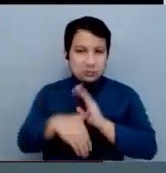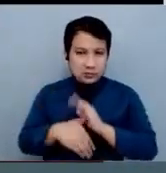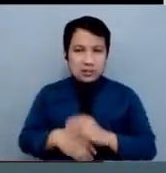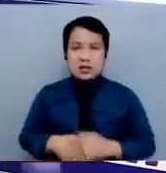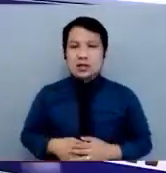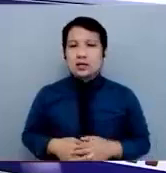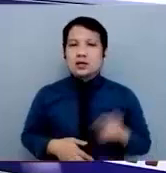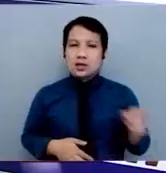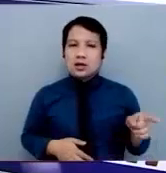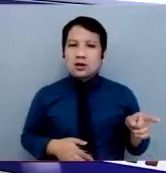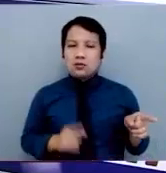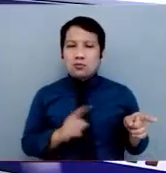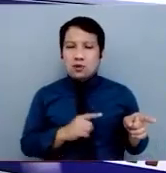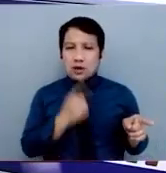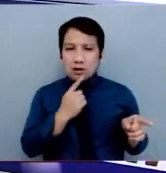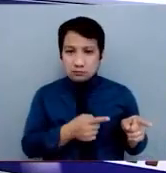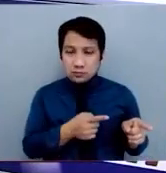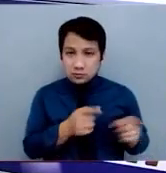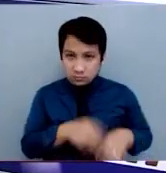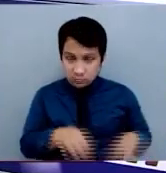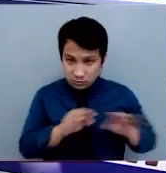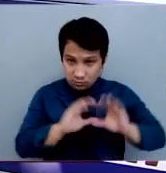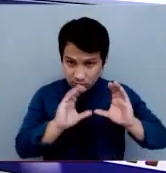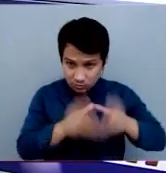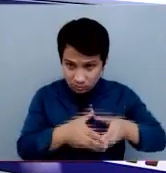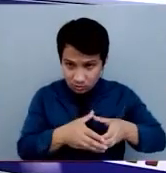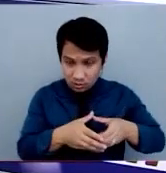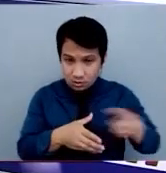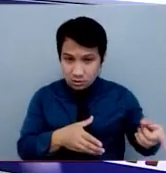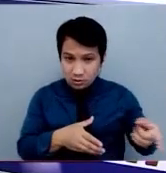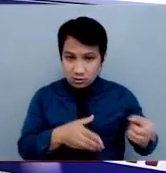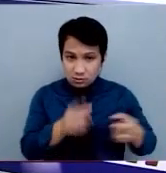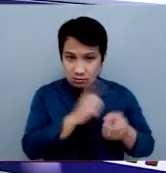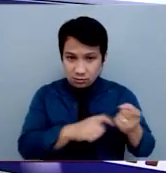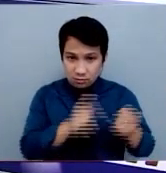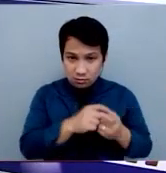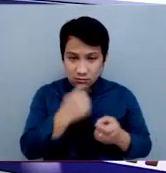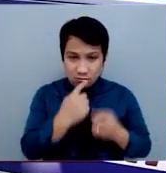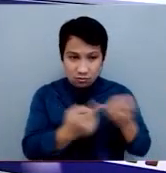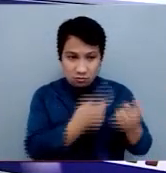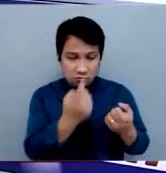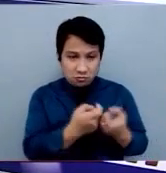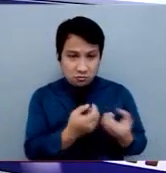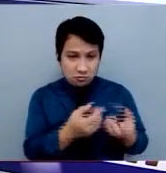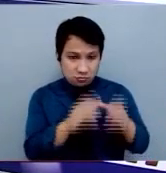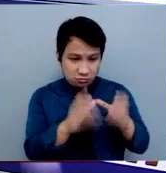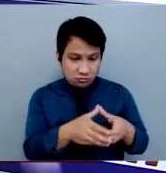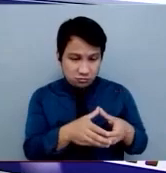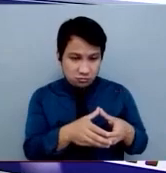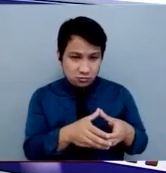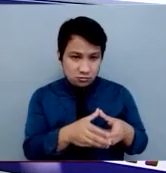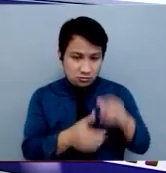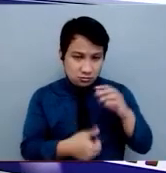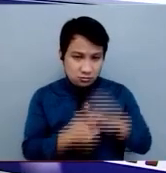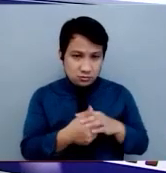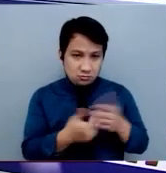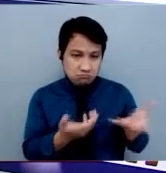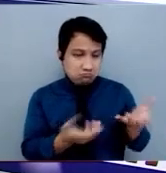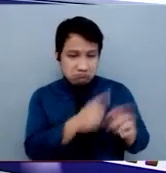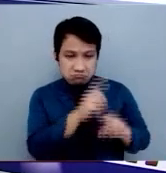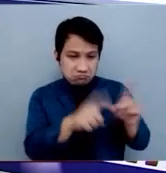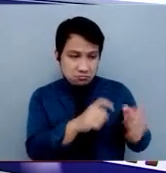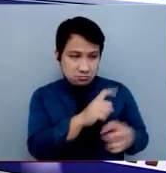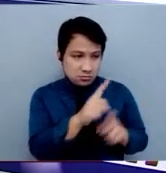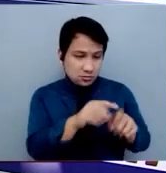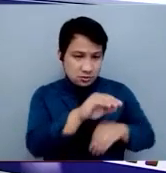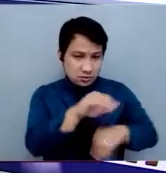case, did the group specifically ask for a bounty? Now that you bring it up, did they ask for any